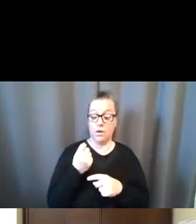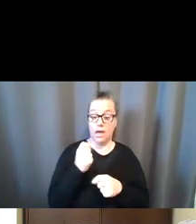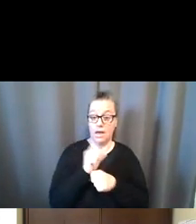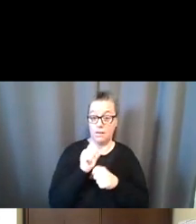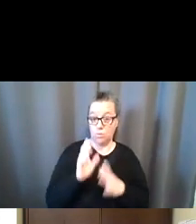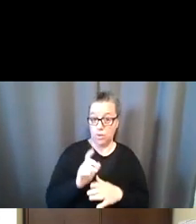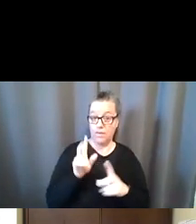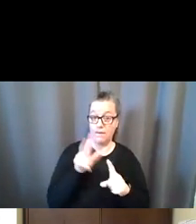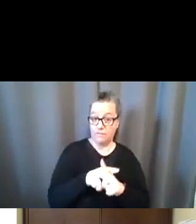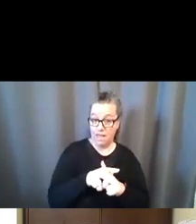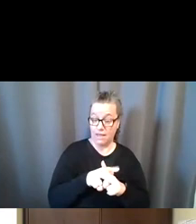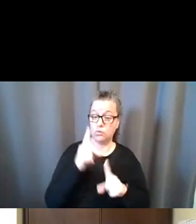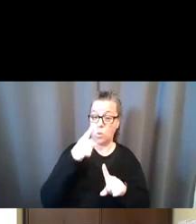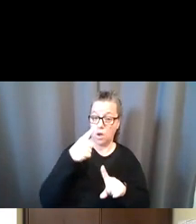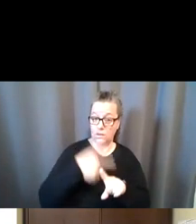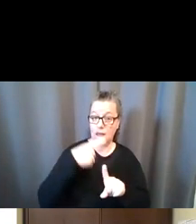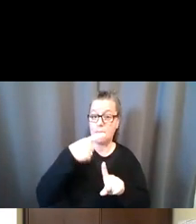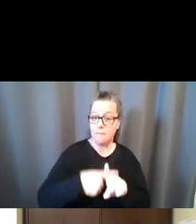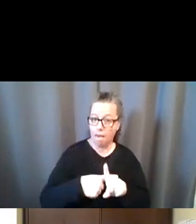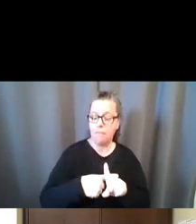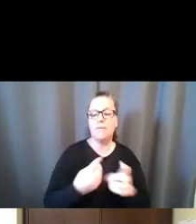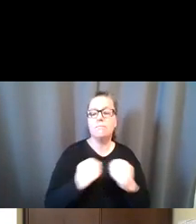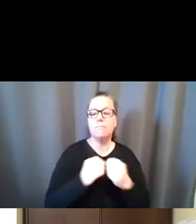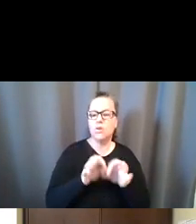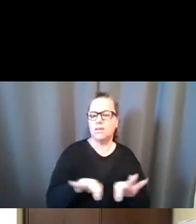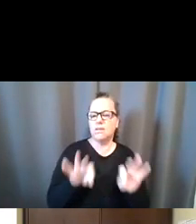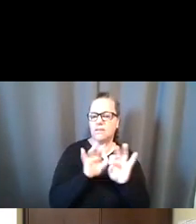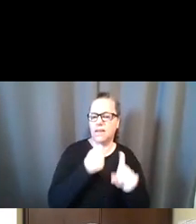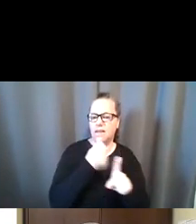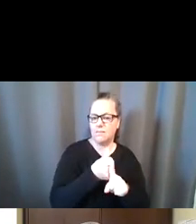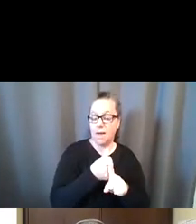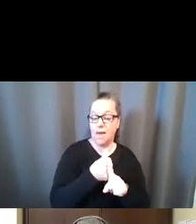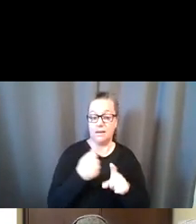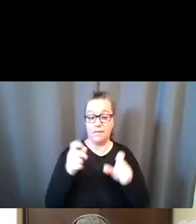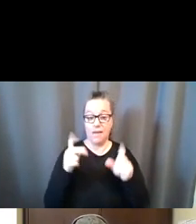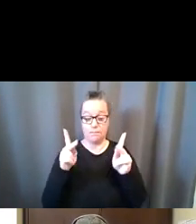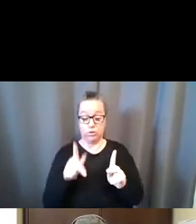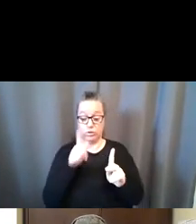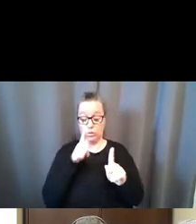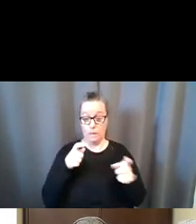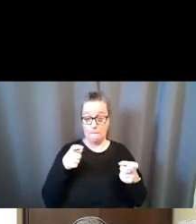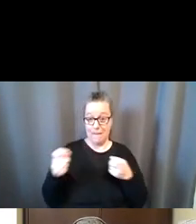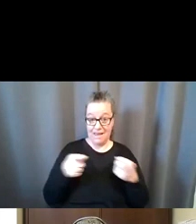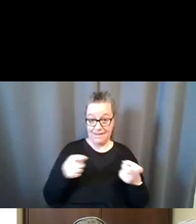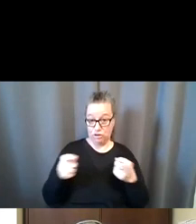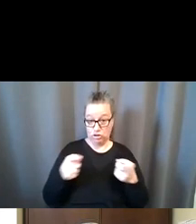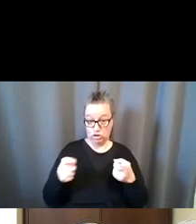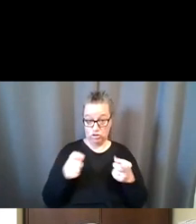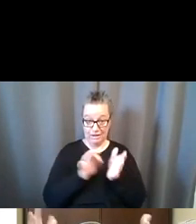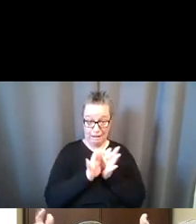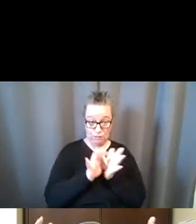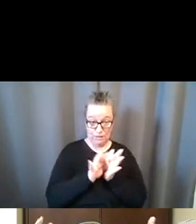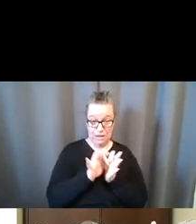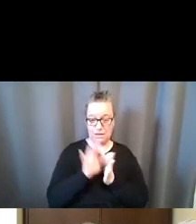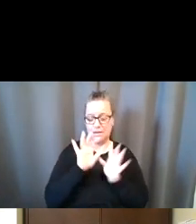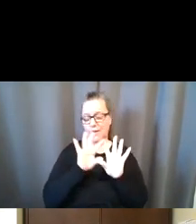a month will have a more significant impact. That employee who is managing accounting expenses, their